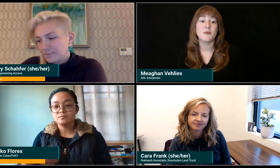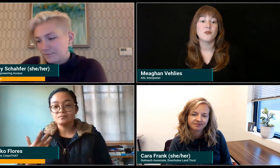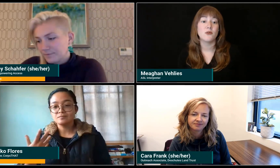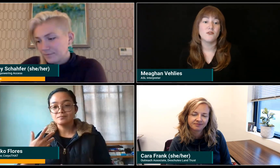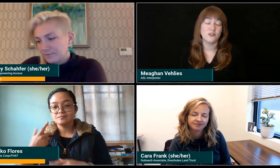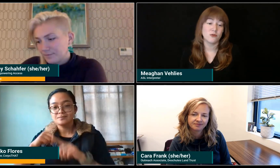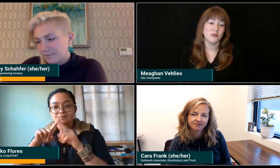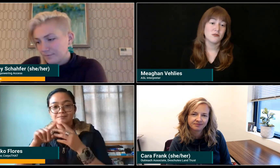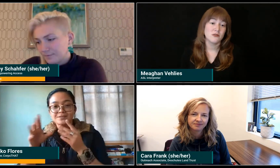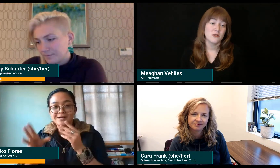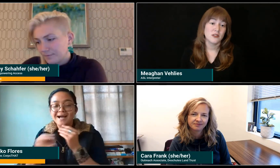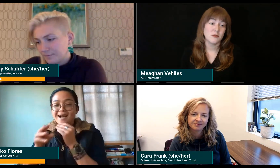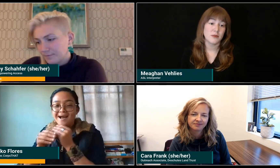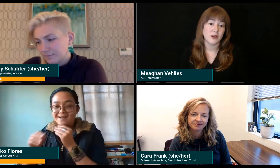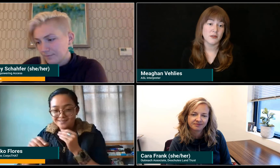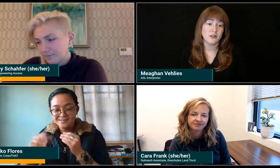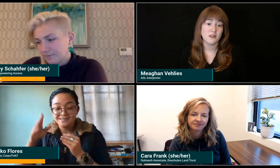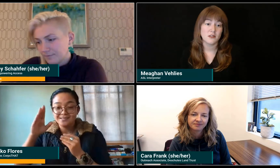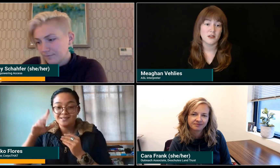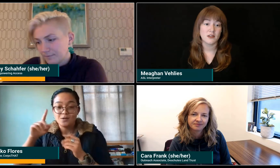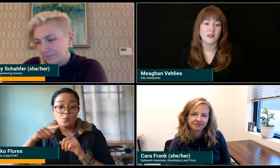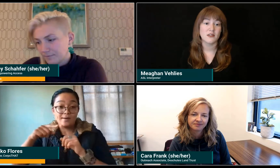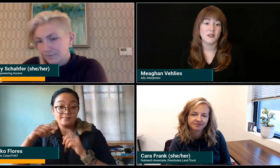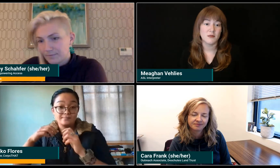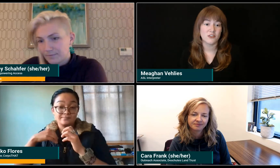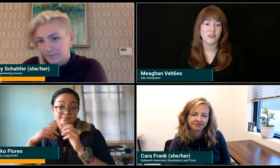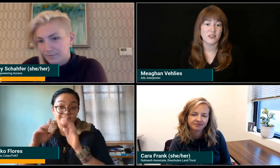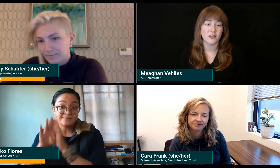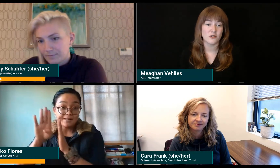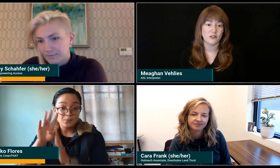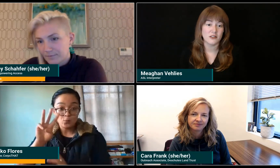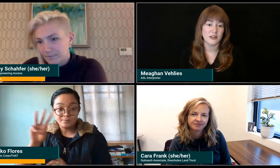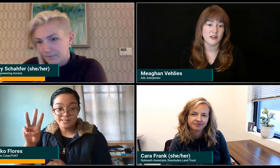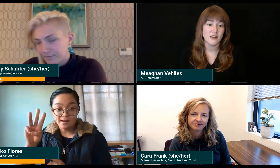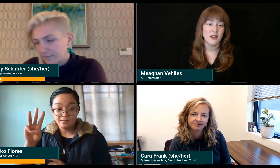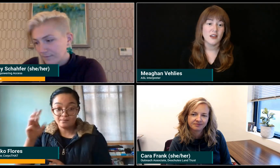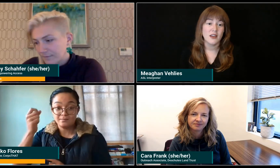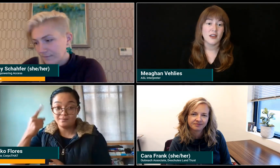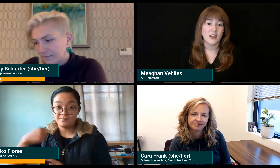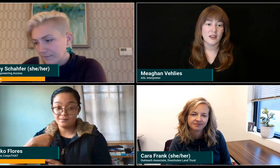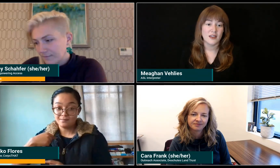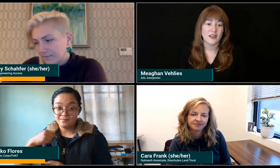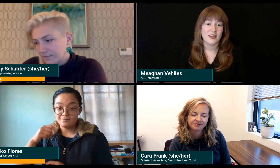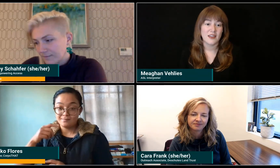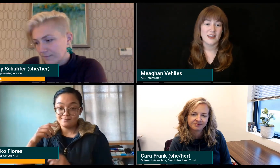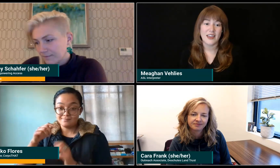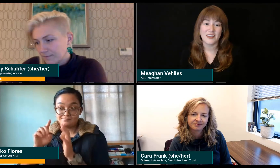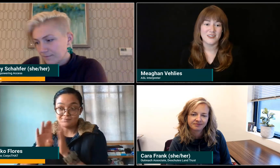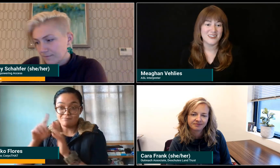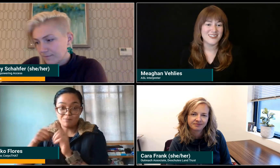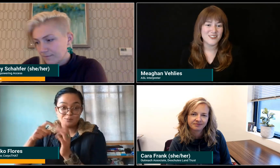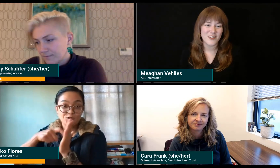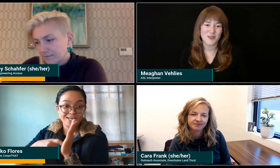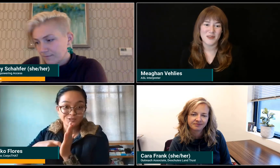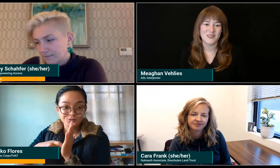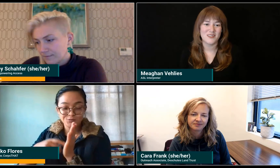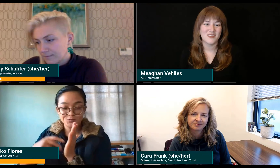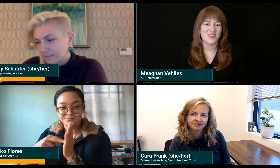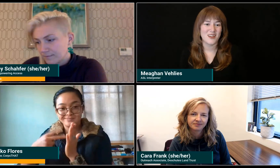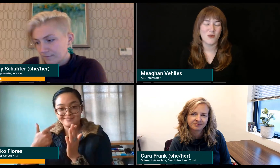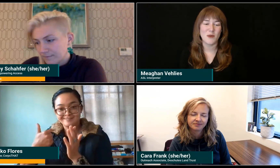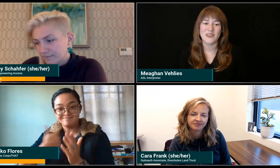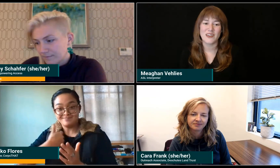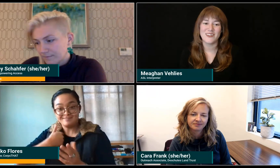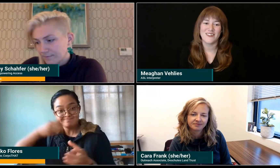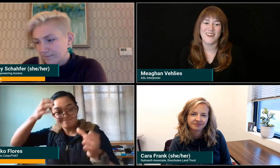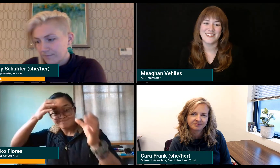for people who have visual impairments, and make sure that things are clear. And in developing